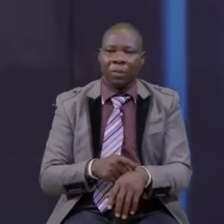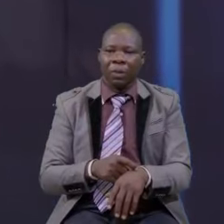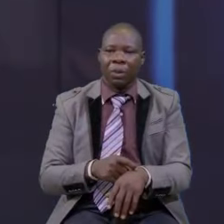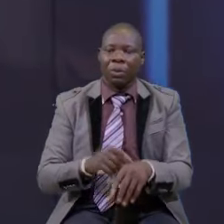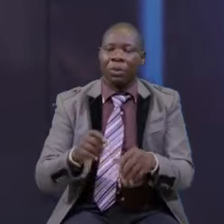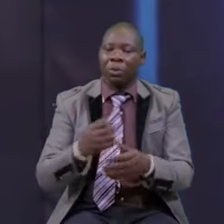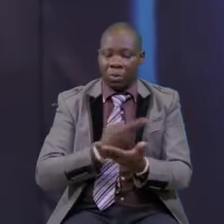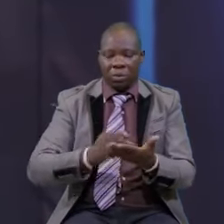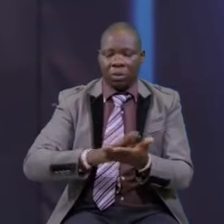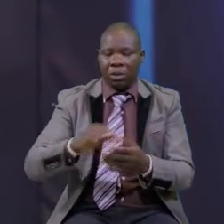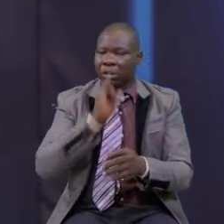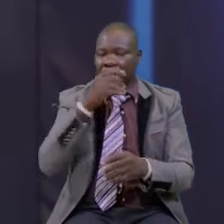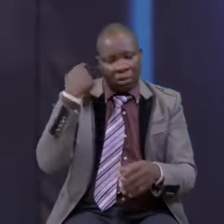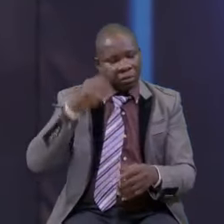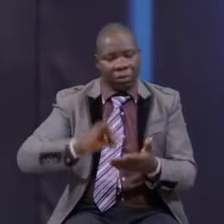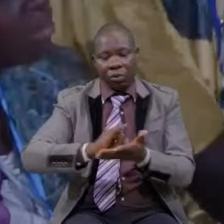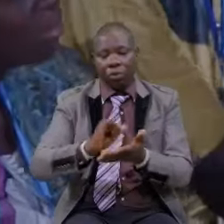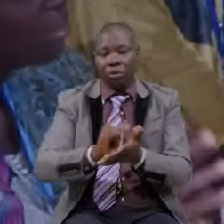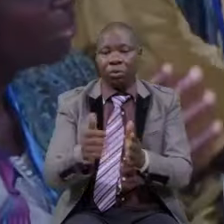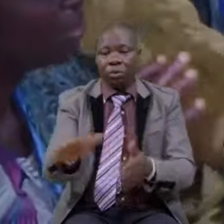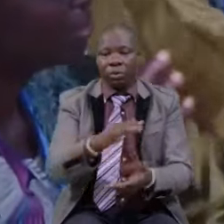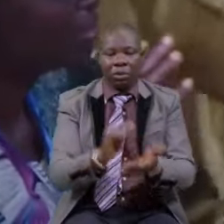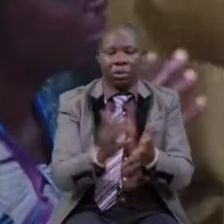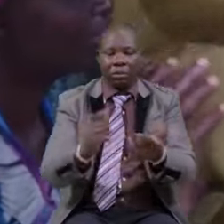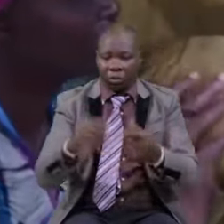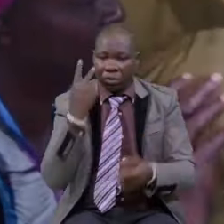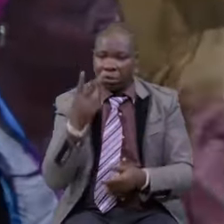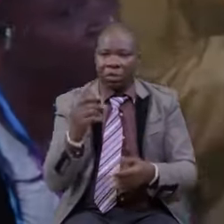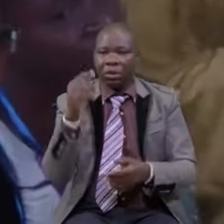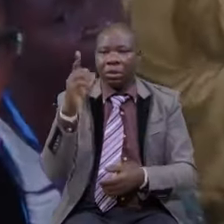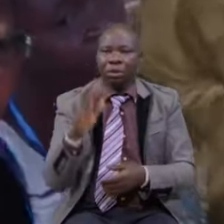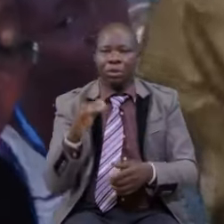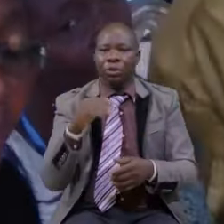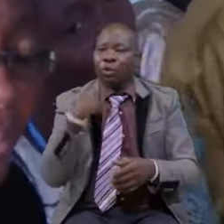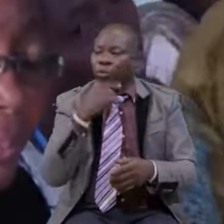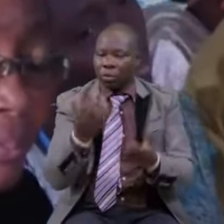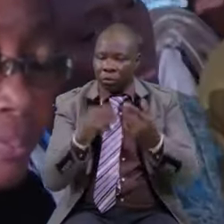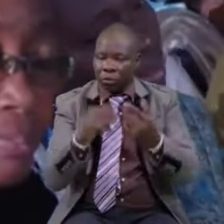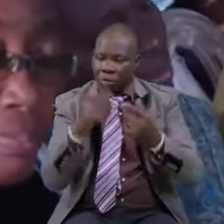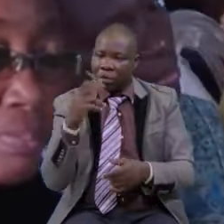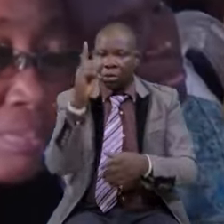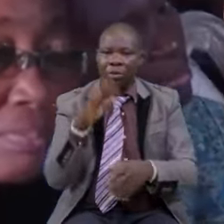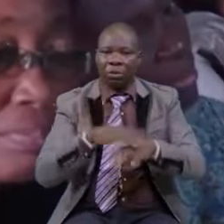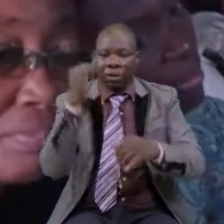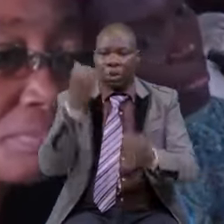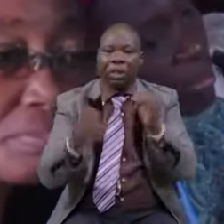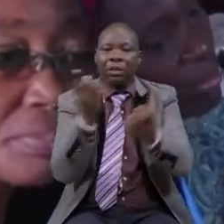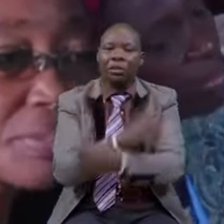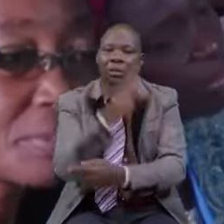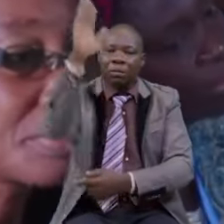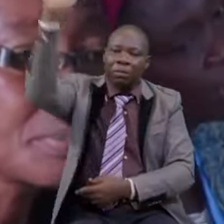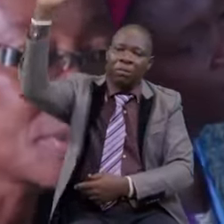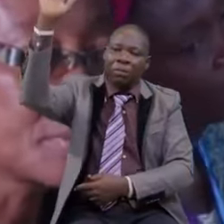wants to see God here on the final day? Amen. Amen. You will see